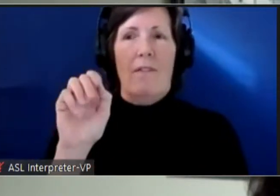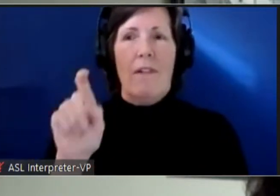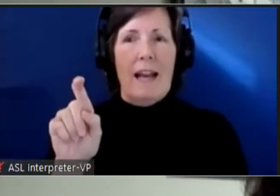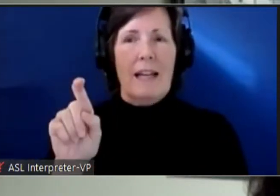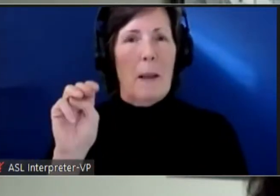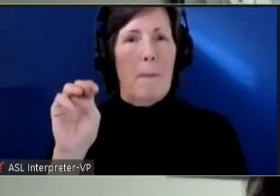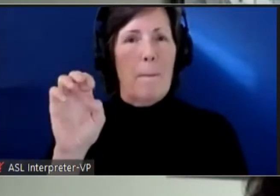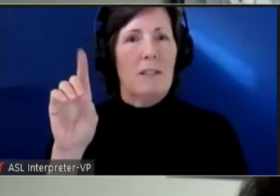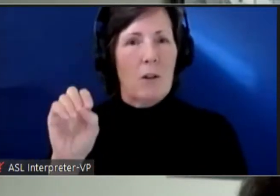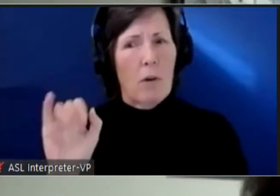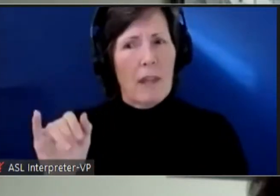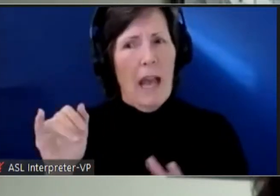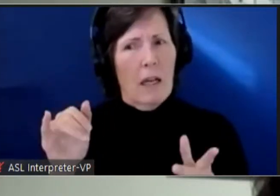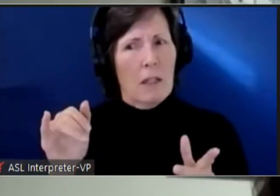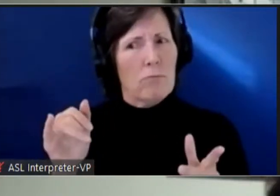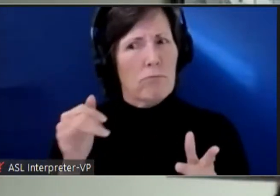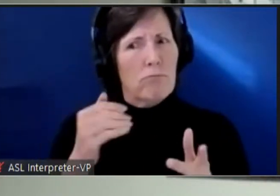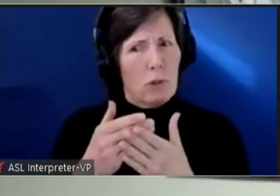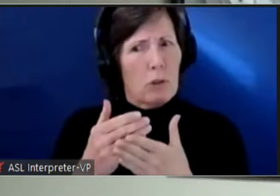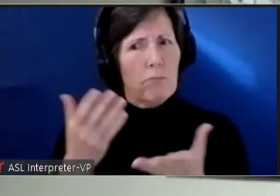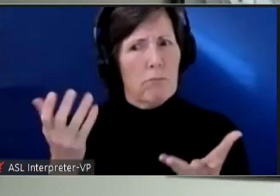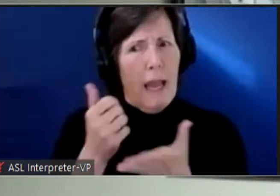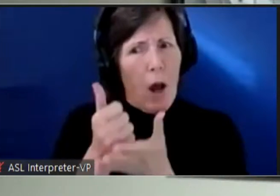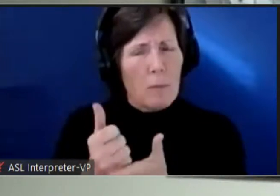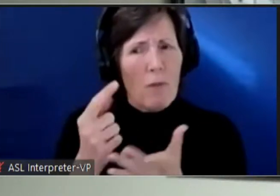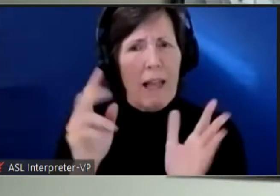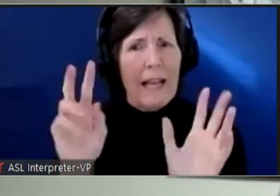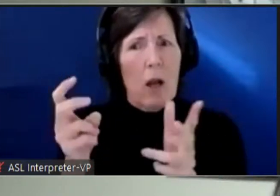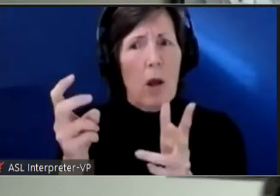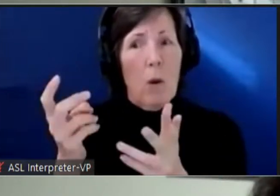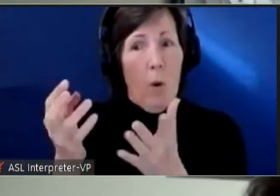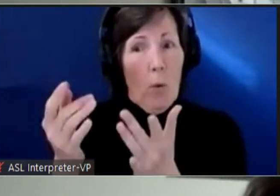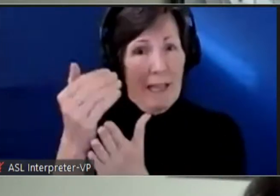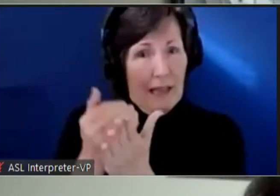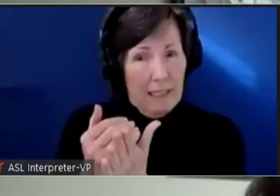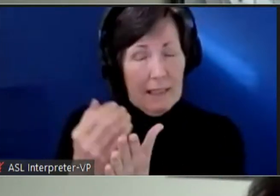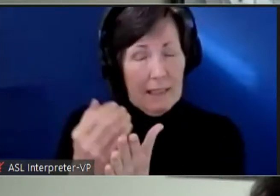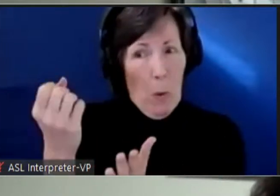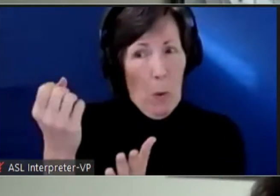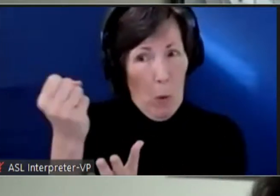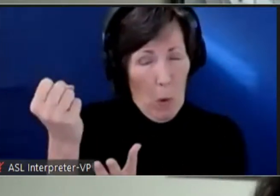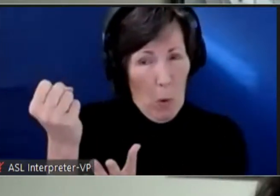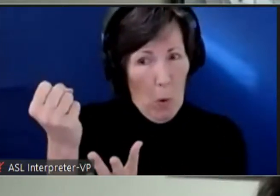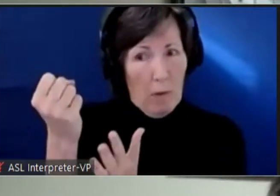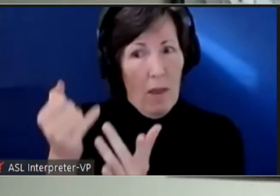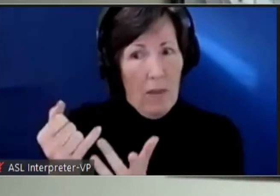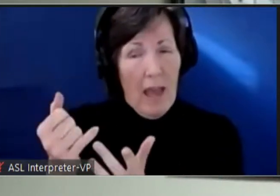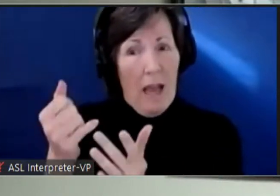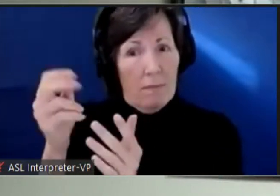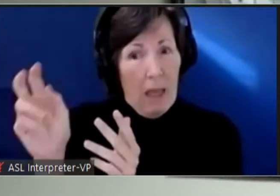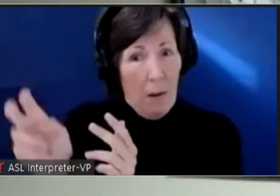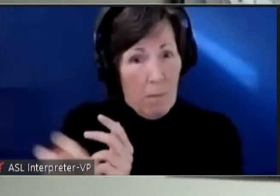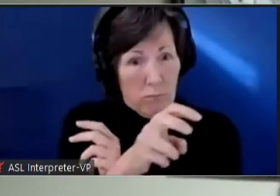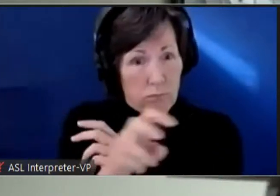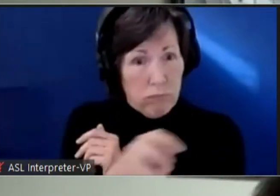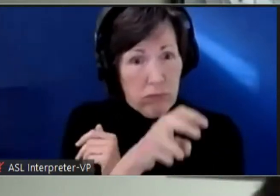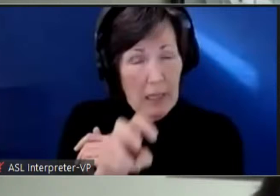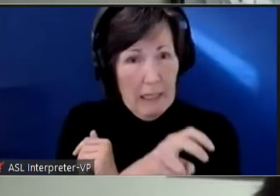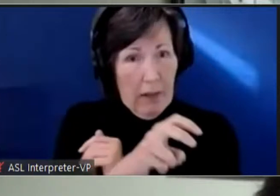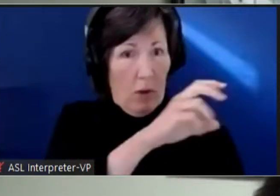holding wait list, and it's been manually pushed over to clinics who need certain groups of